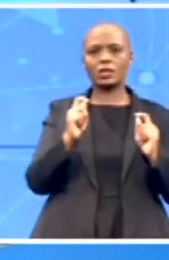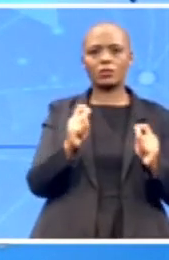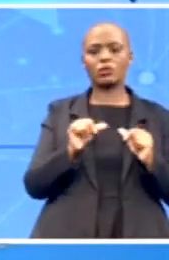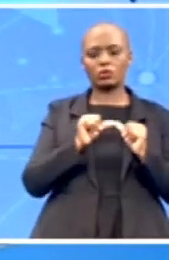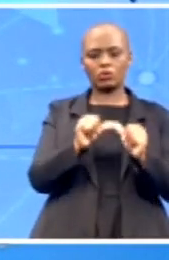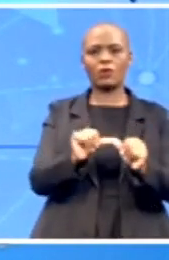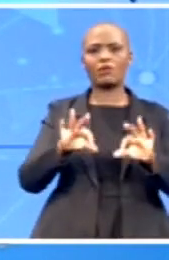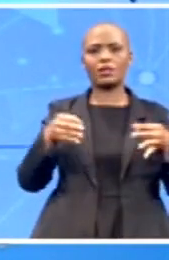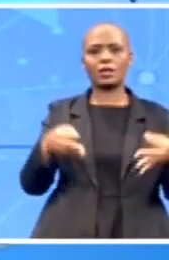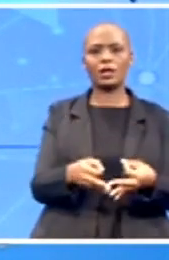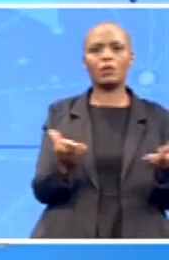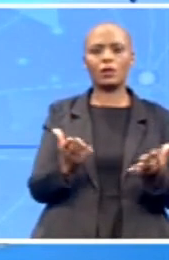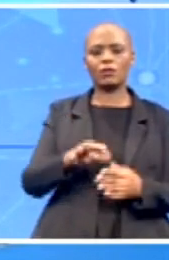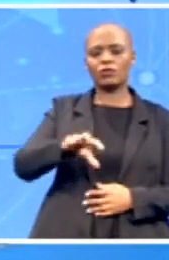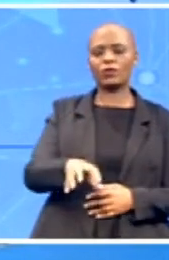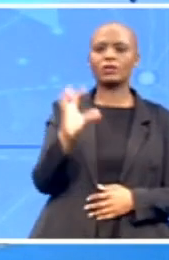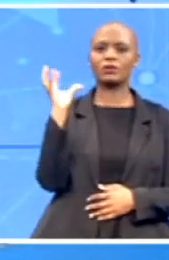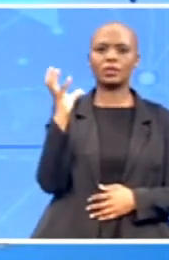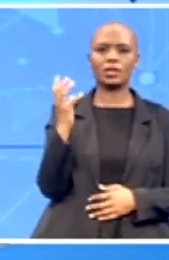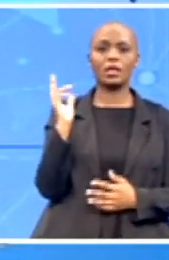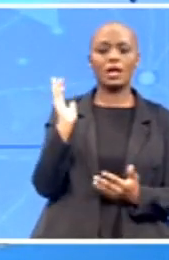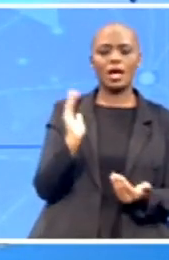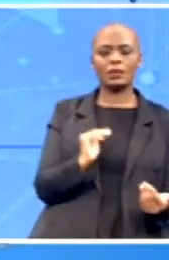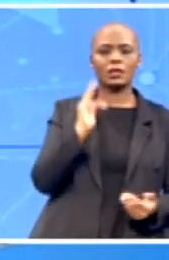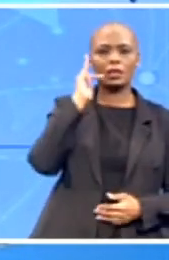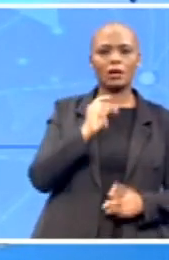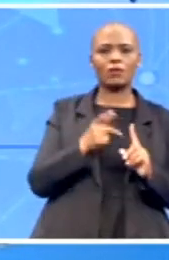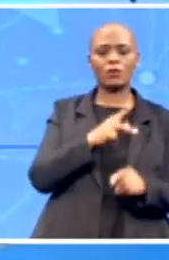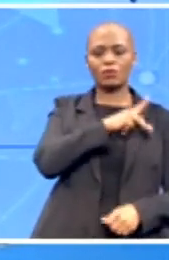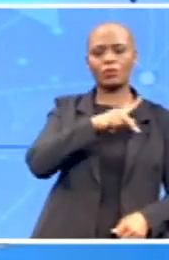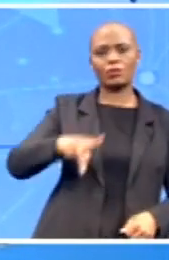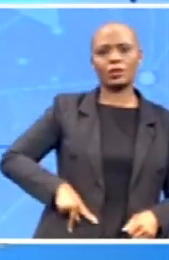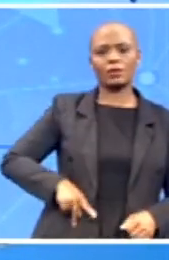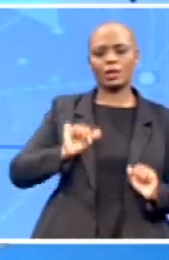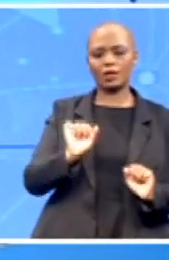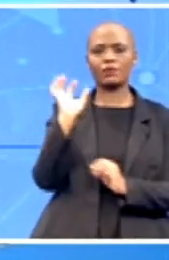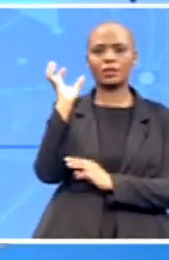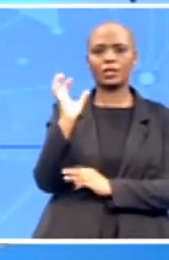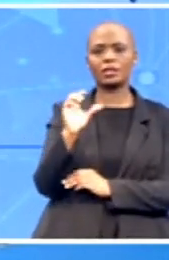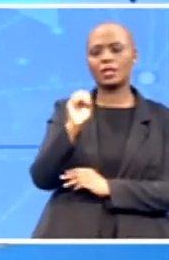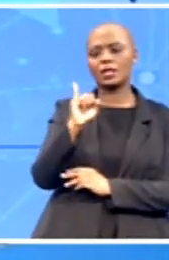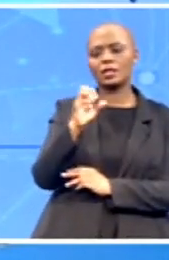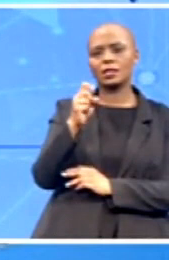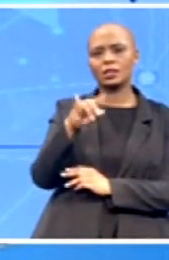expecting to hear from the Premier of the Free State, Sisi Ntombela, very shortly. Let's listen in.